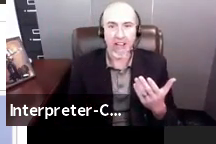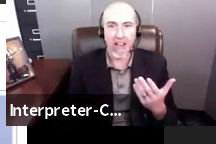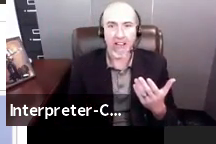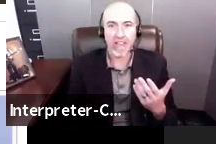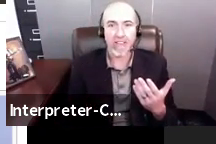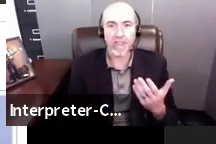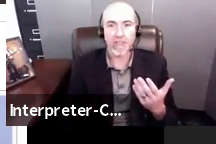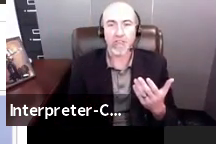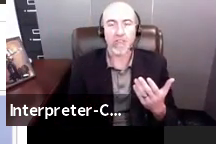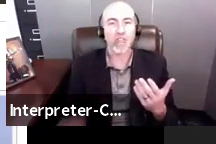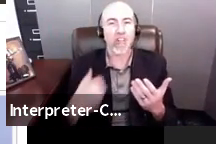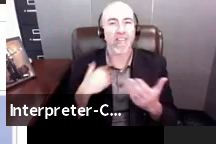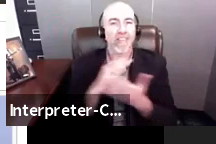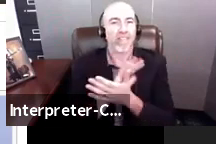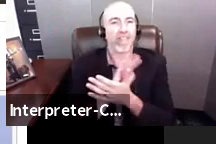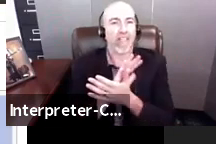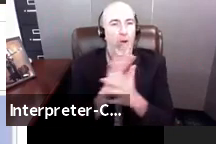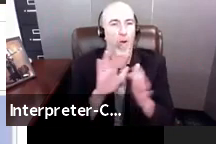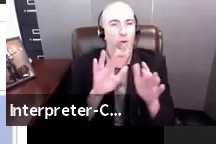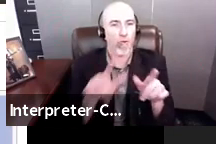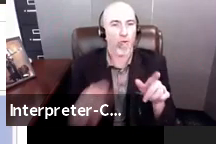the city of San Antonio.